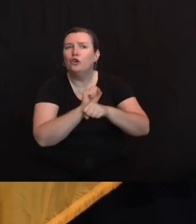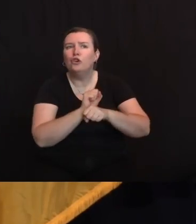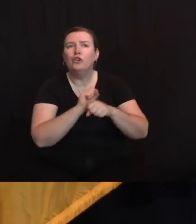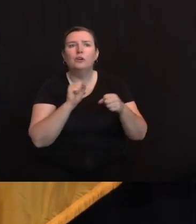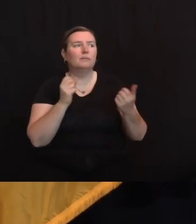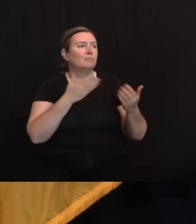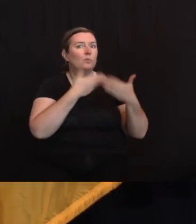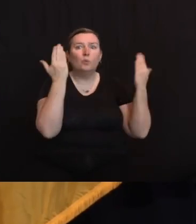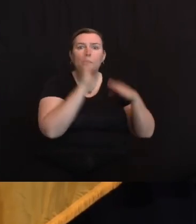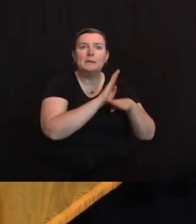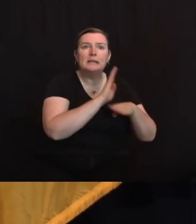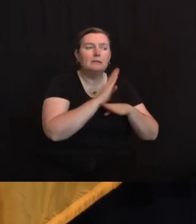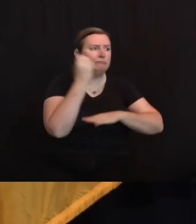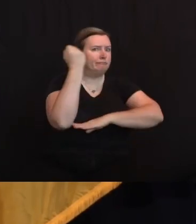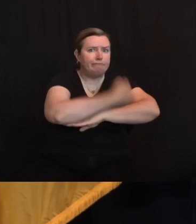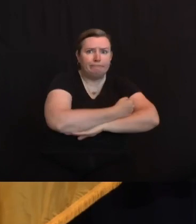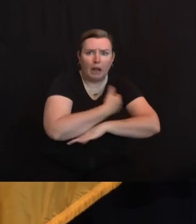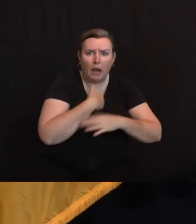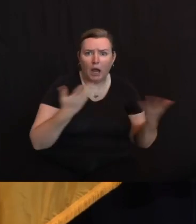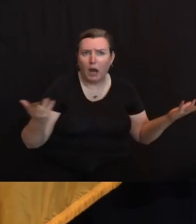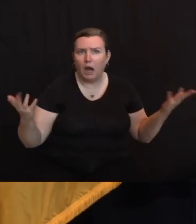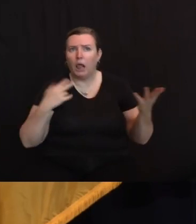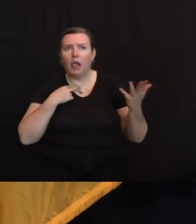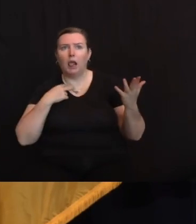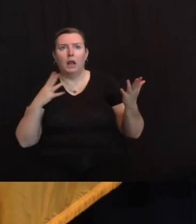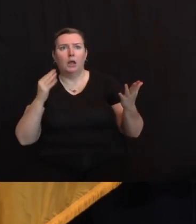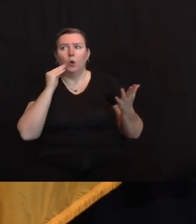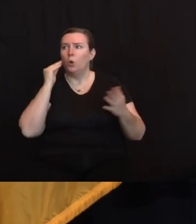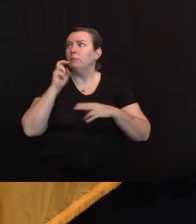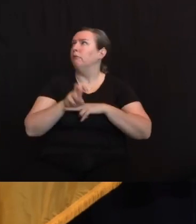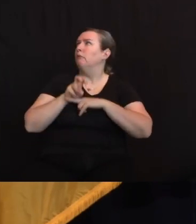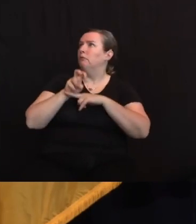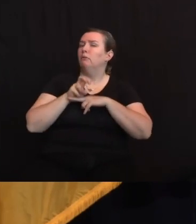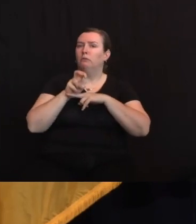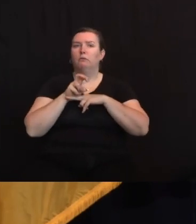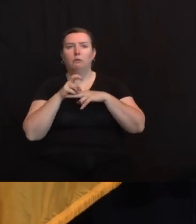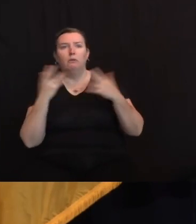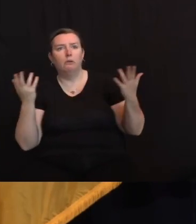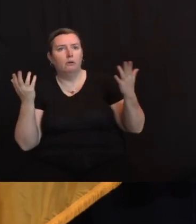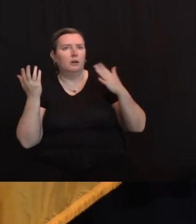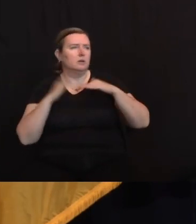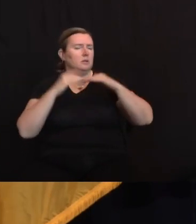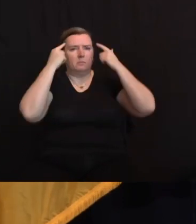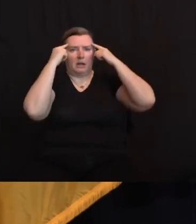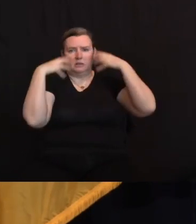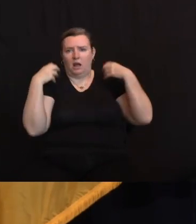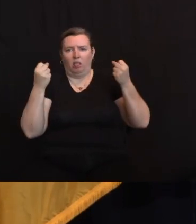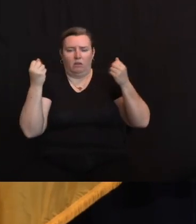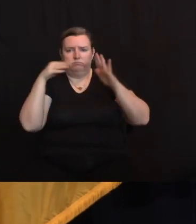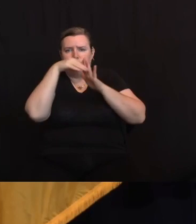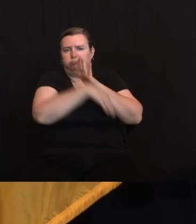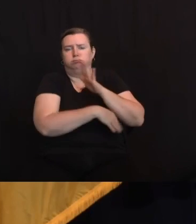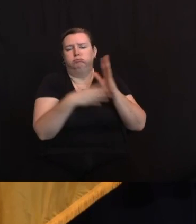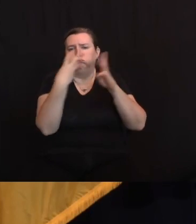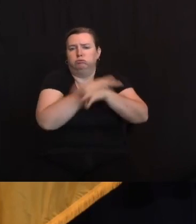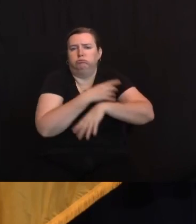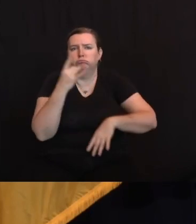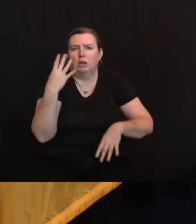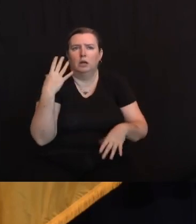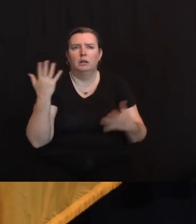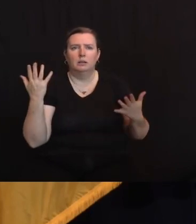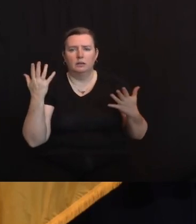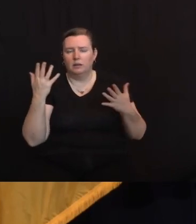crushed. Judy, you've got the mental health challenges that have gone with the physical pandemic reality. You've